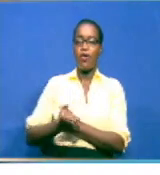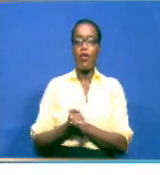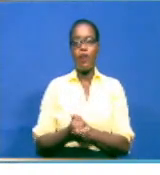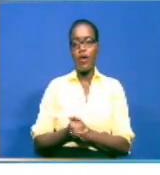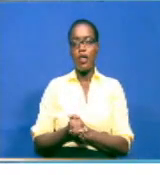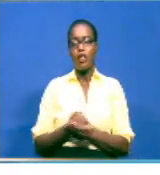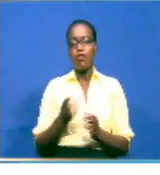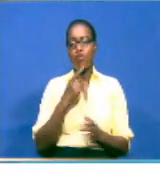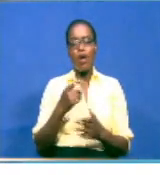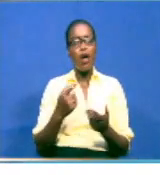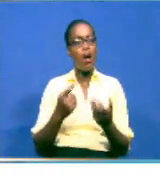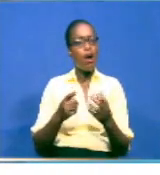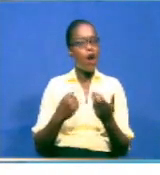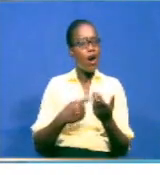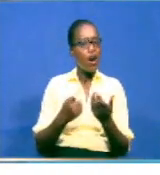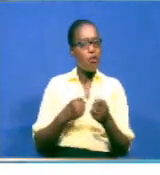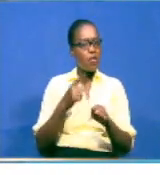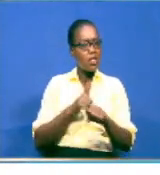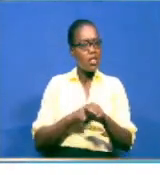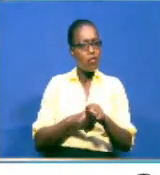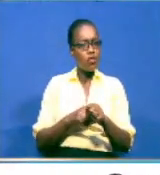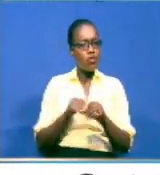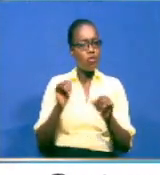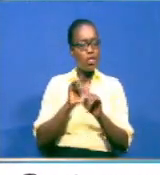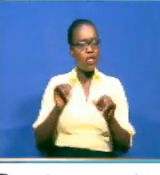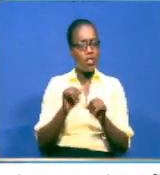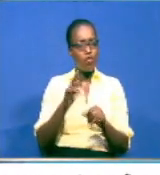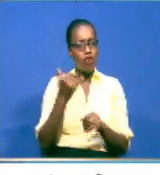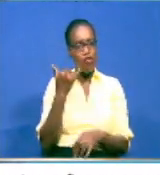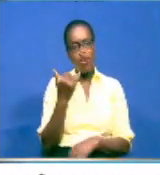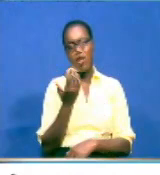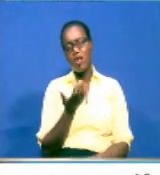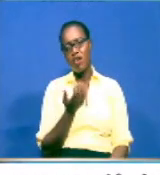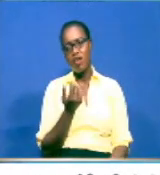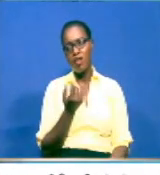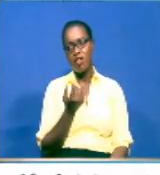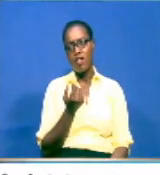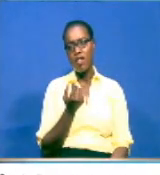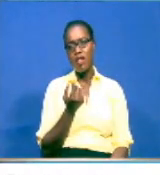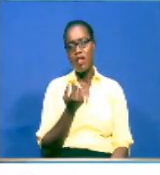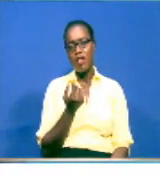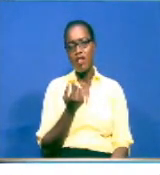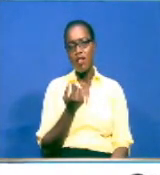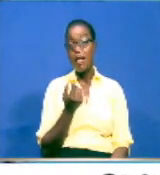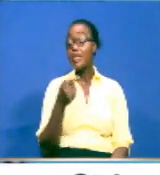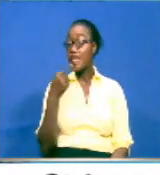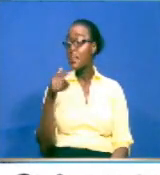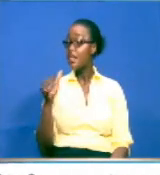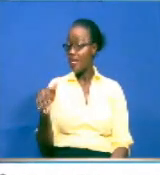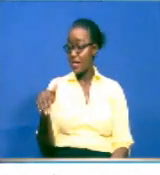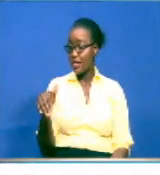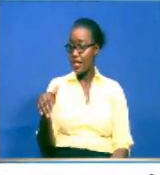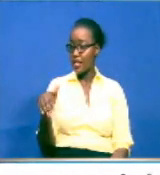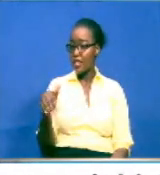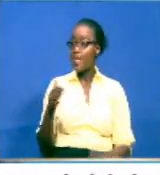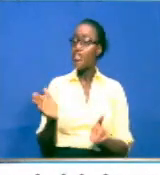often should you clean your phone with that, disinfect your phone? Purity, as I said earlier, as we